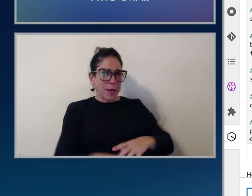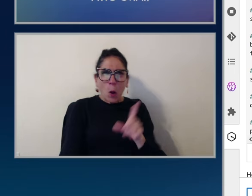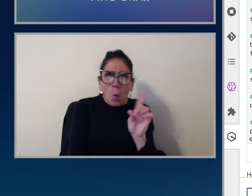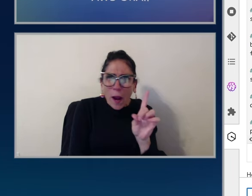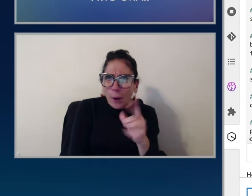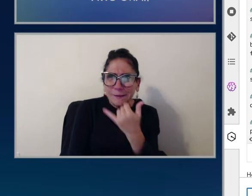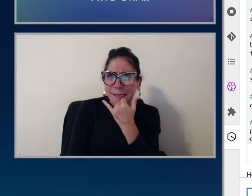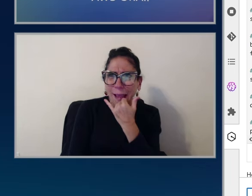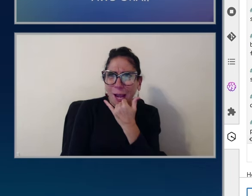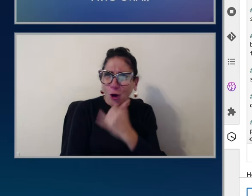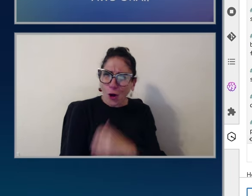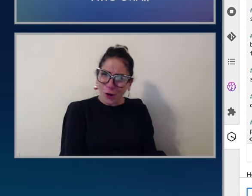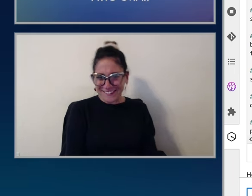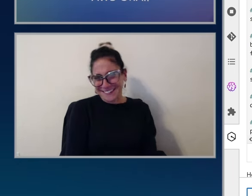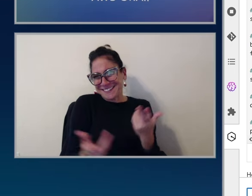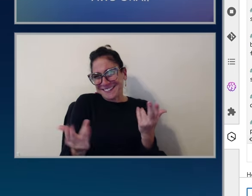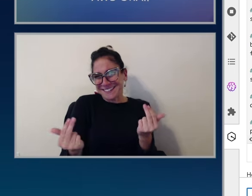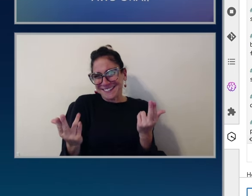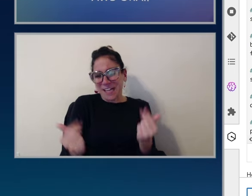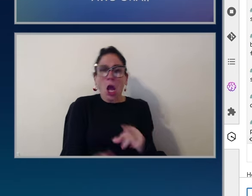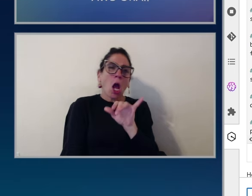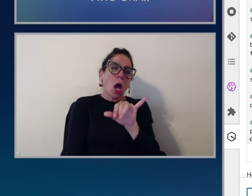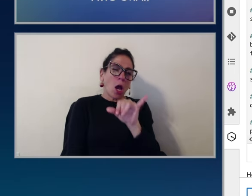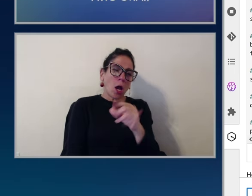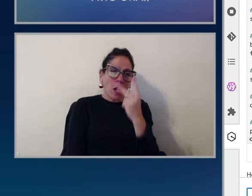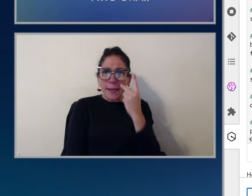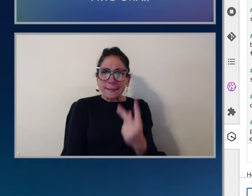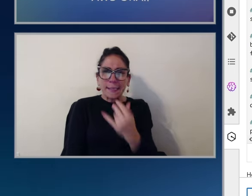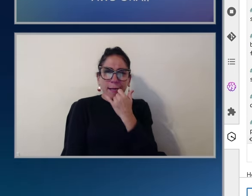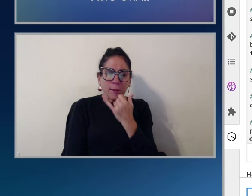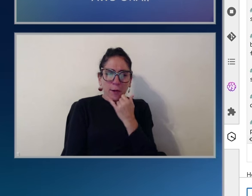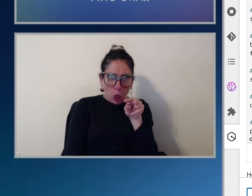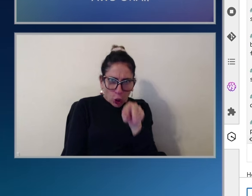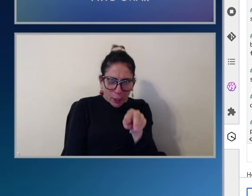error? Oh, I see the error. Under bucket name.